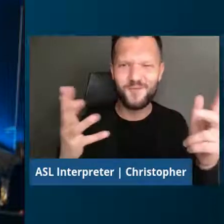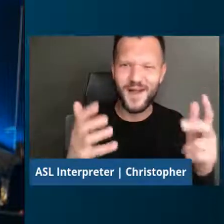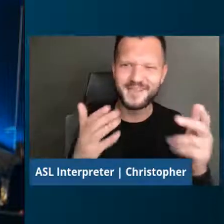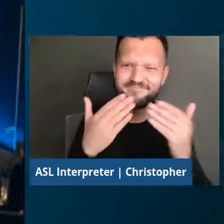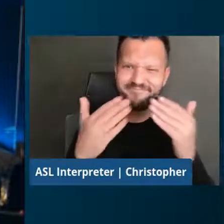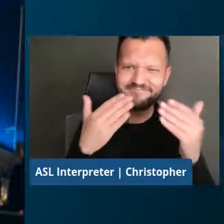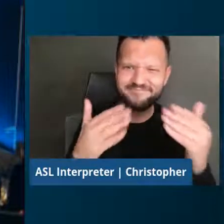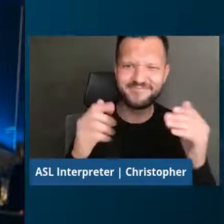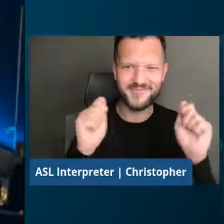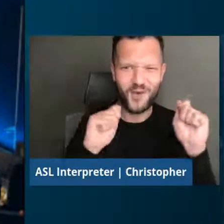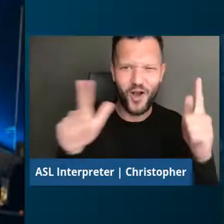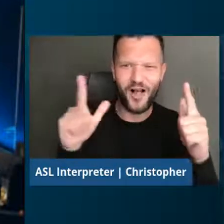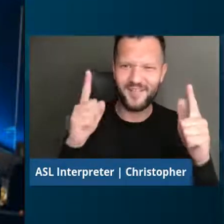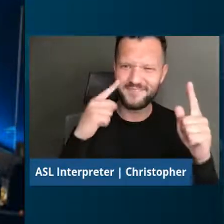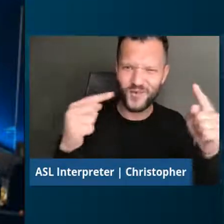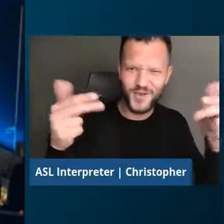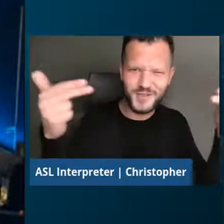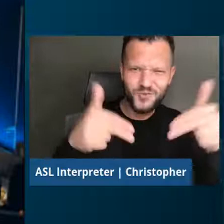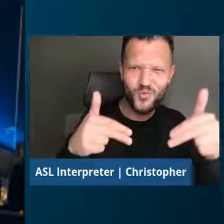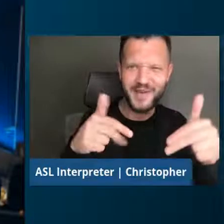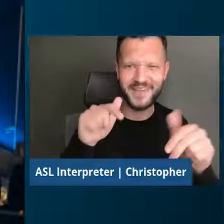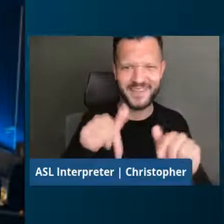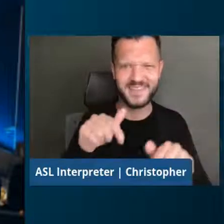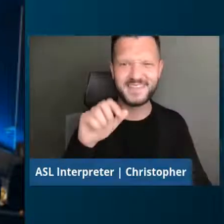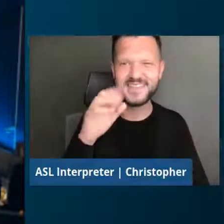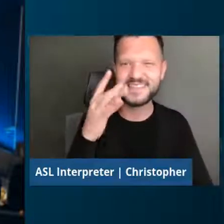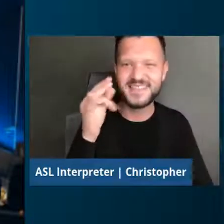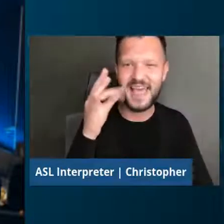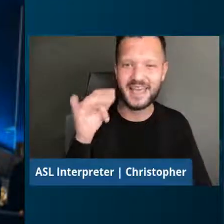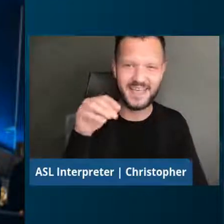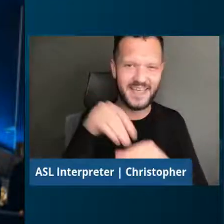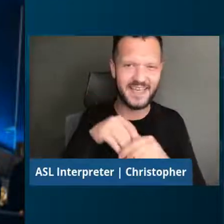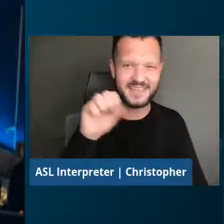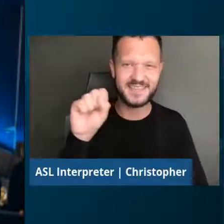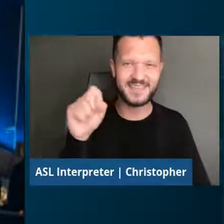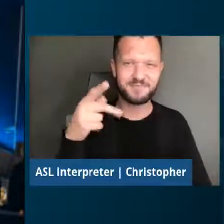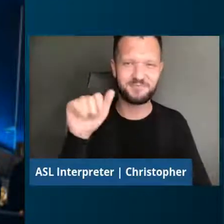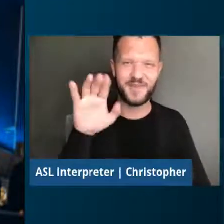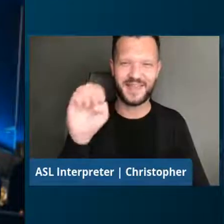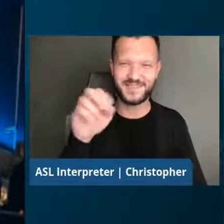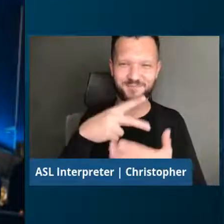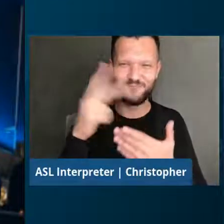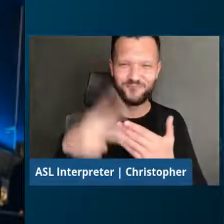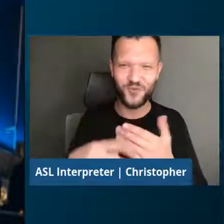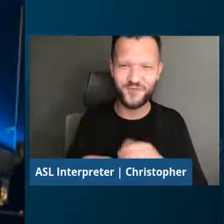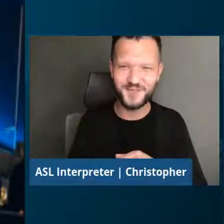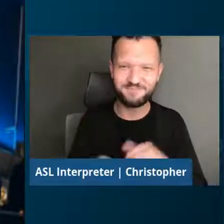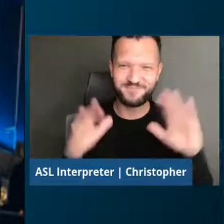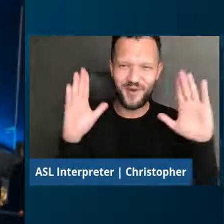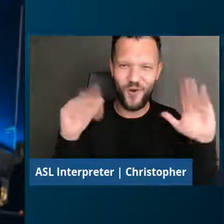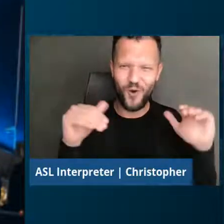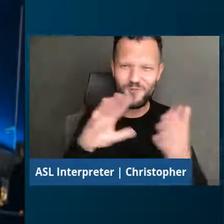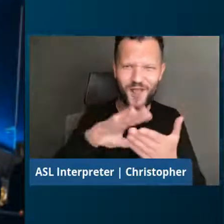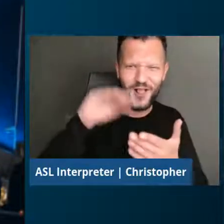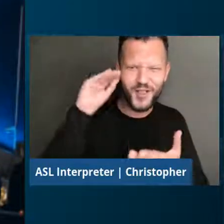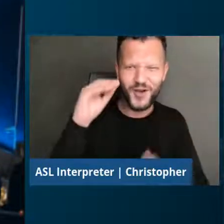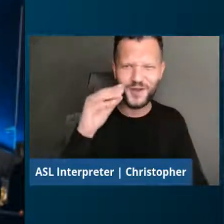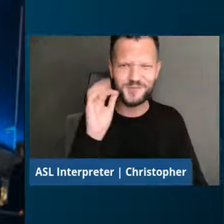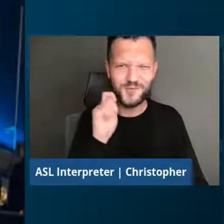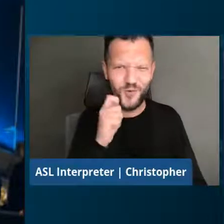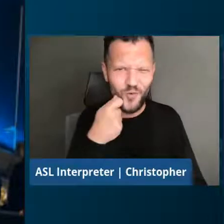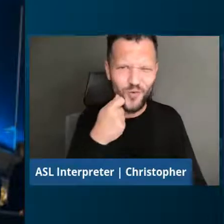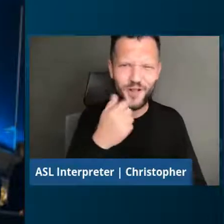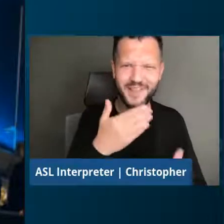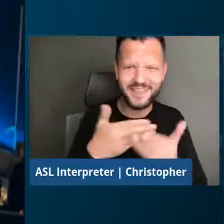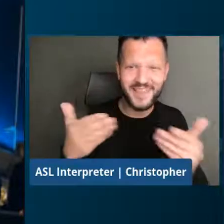today for our Snacking in Space program. I hope you learned something cool. And I do want to pause and see if we've got any